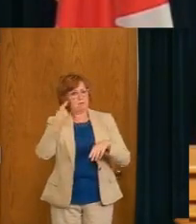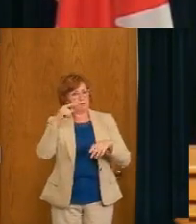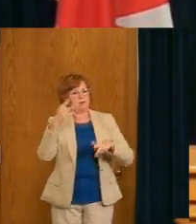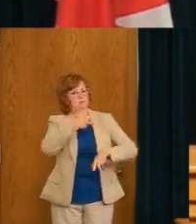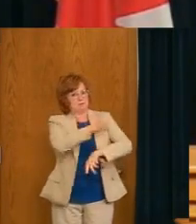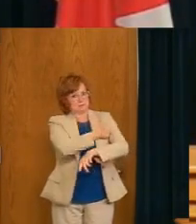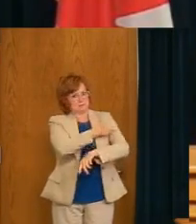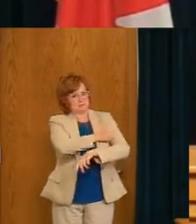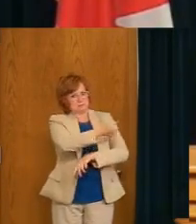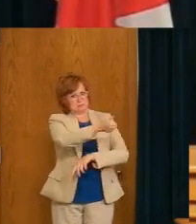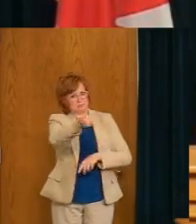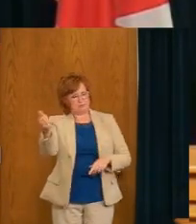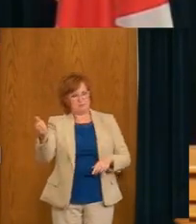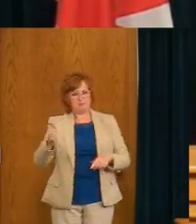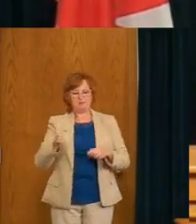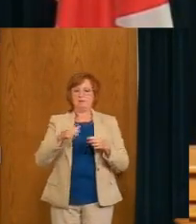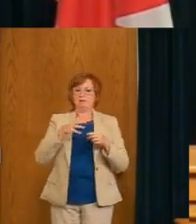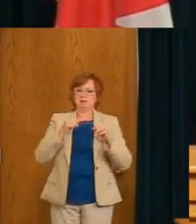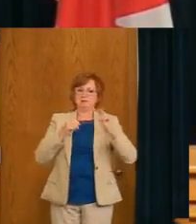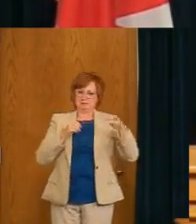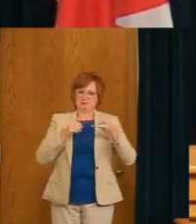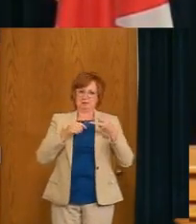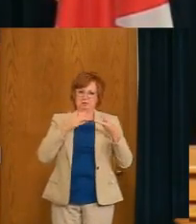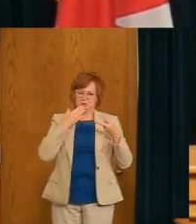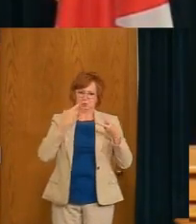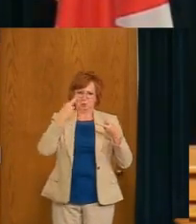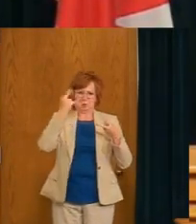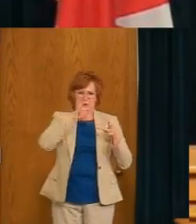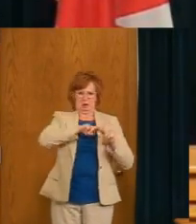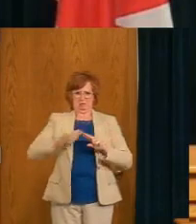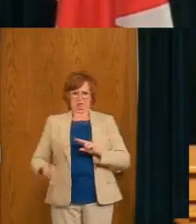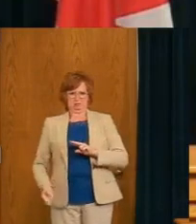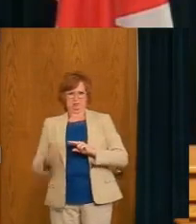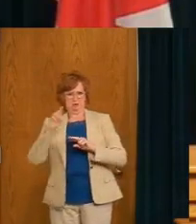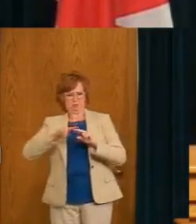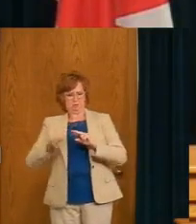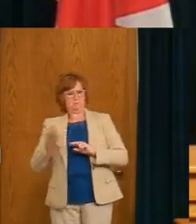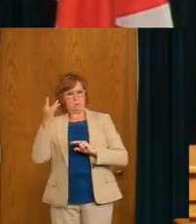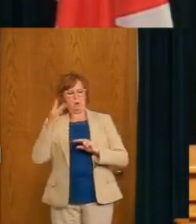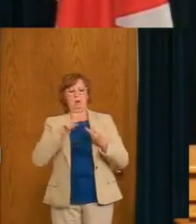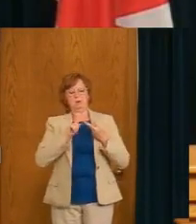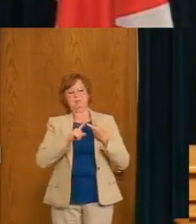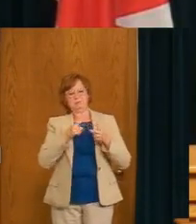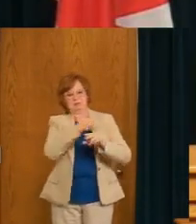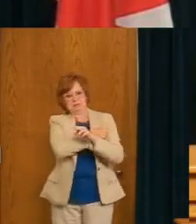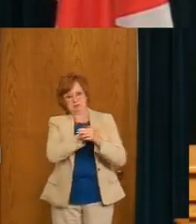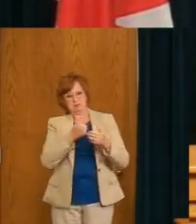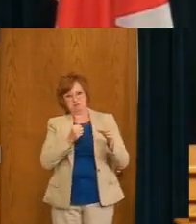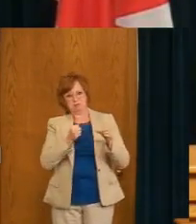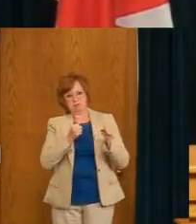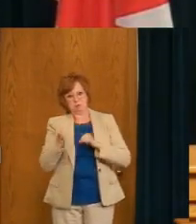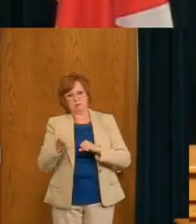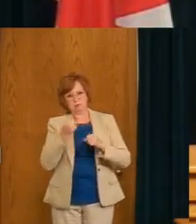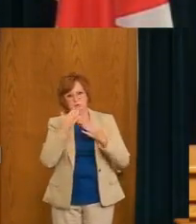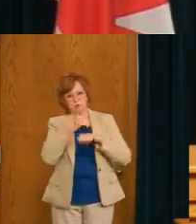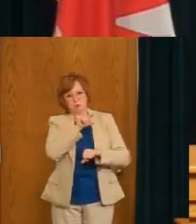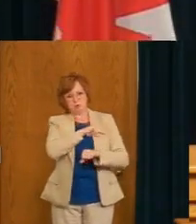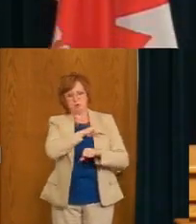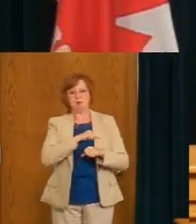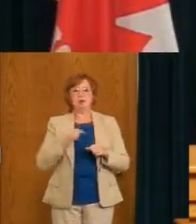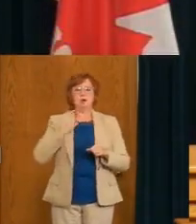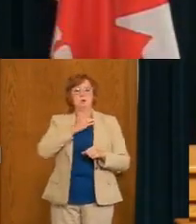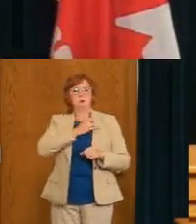due to the fact that vaccines are proving to be highly effective at preventing COVID-19. In our province, nearly 1.25